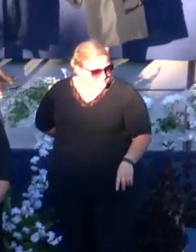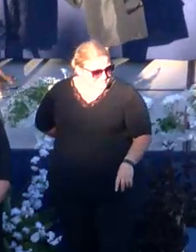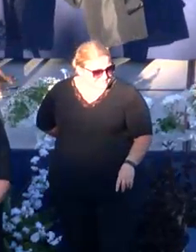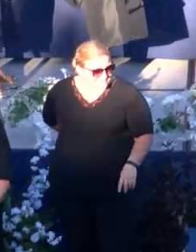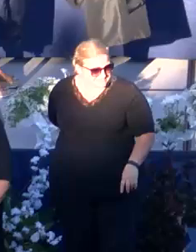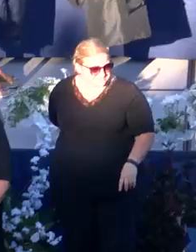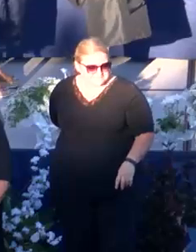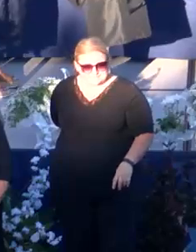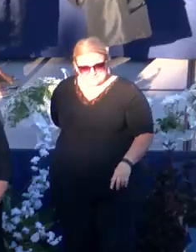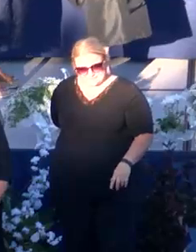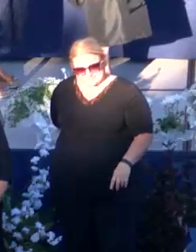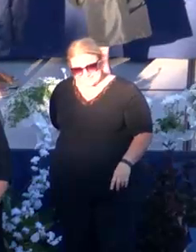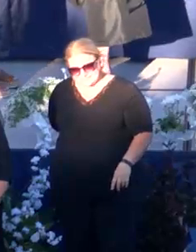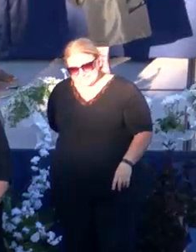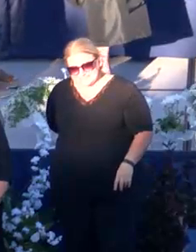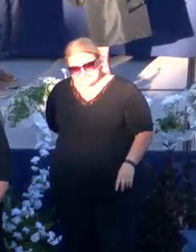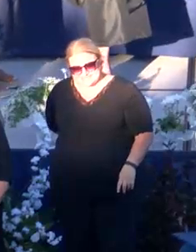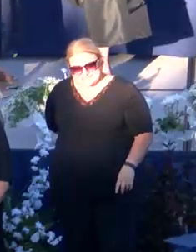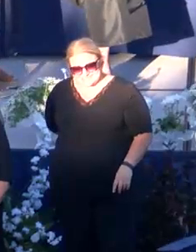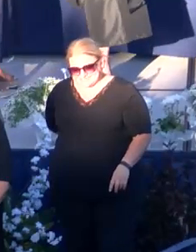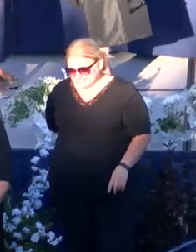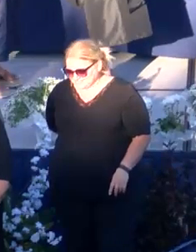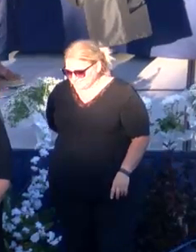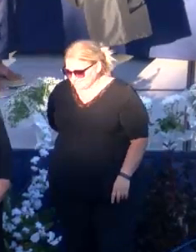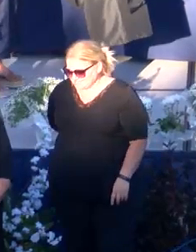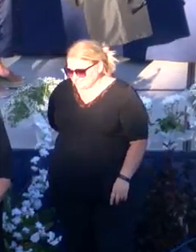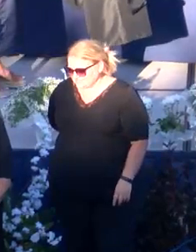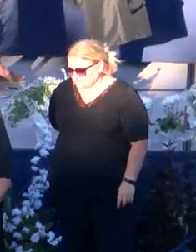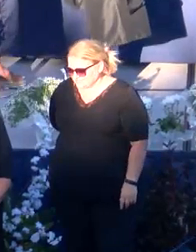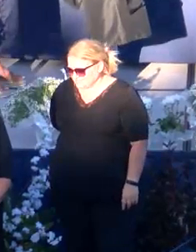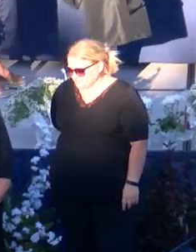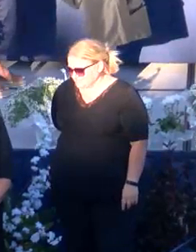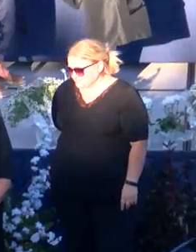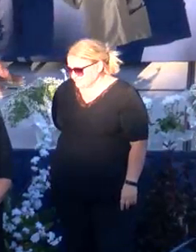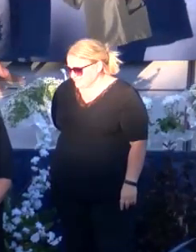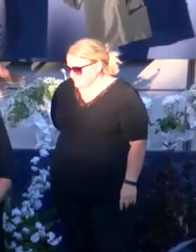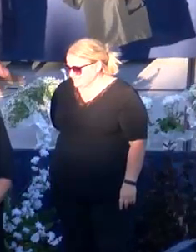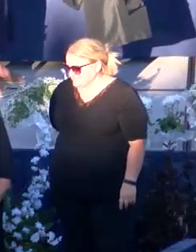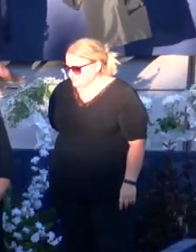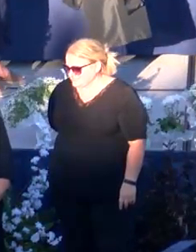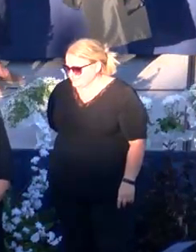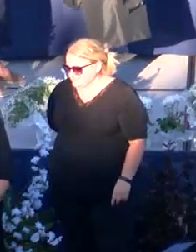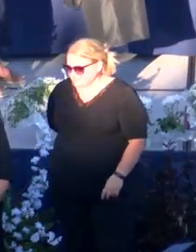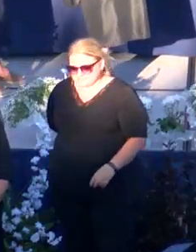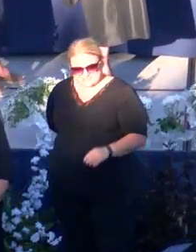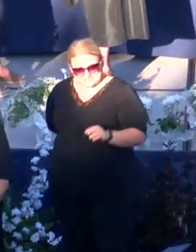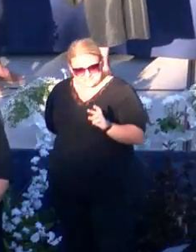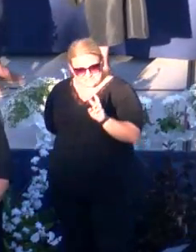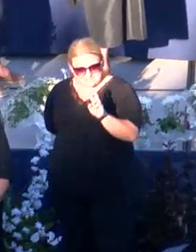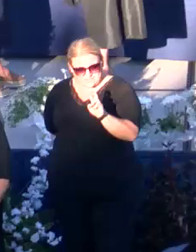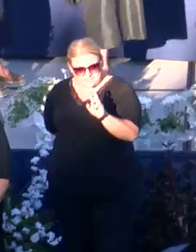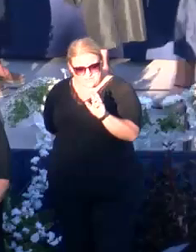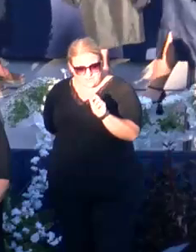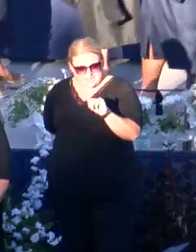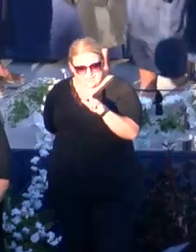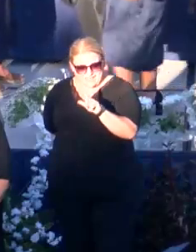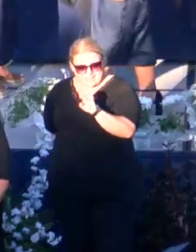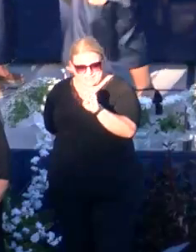Ketsi Astudillo Roque. Braylee